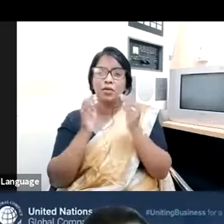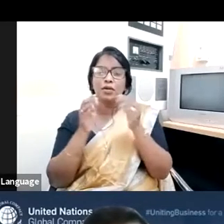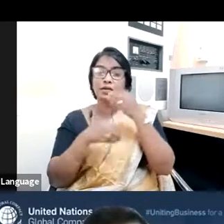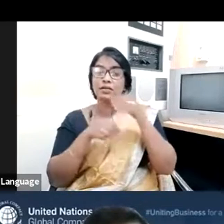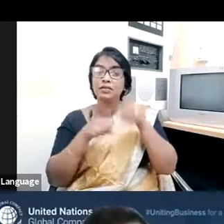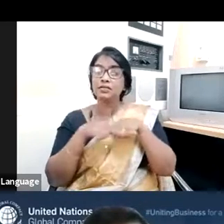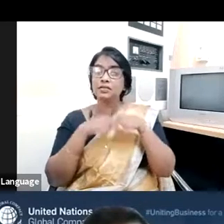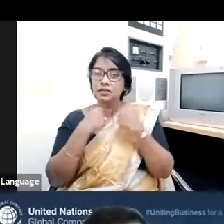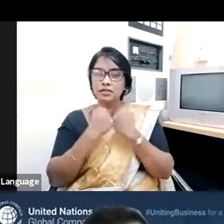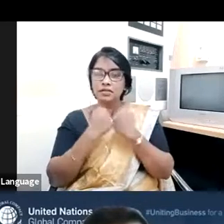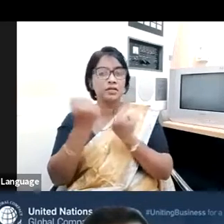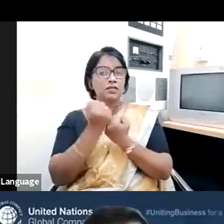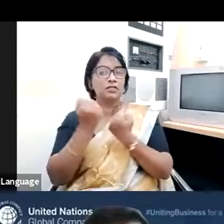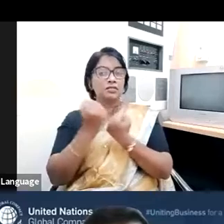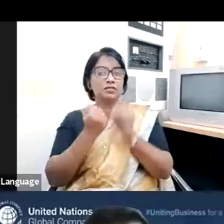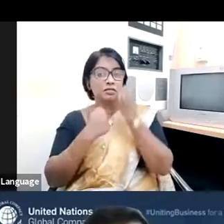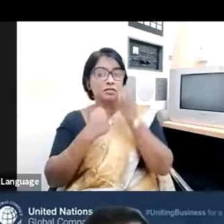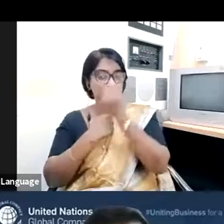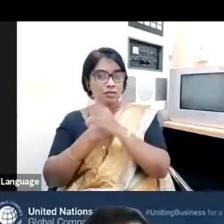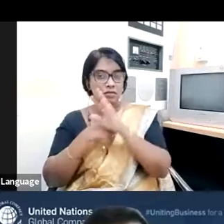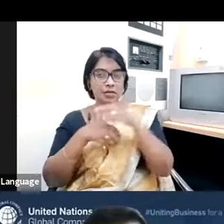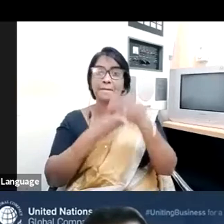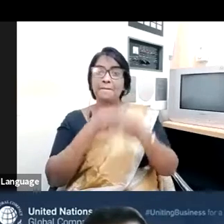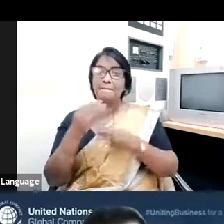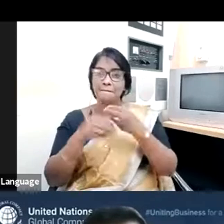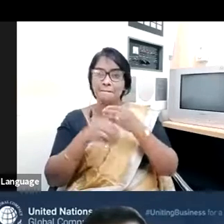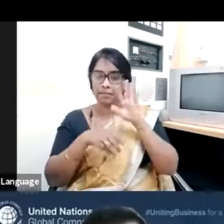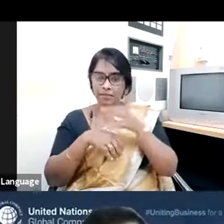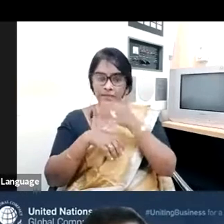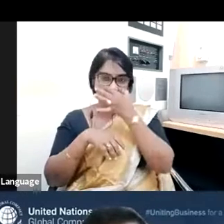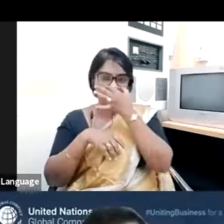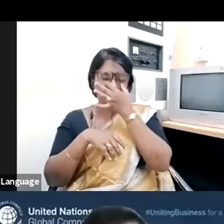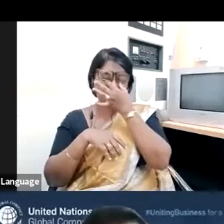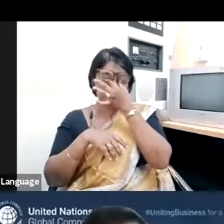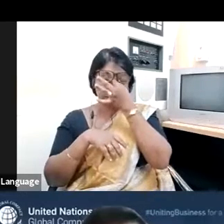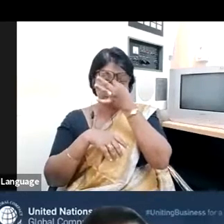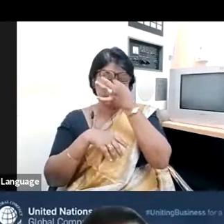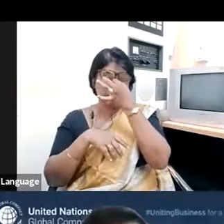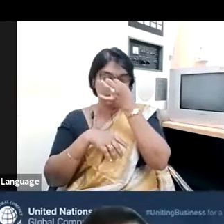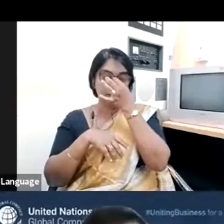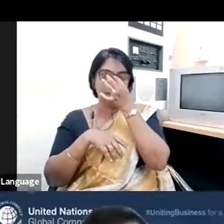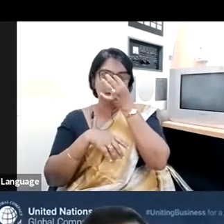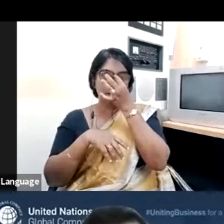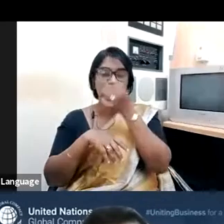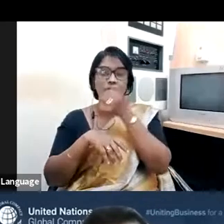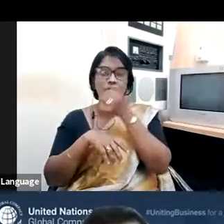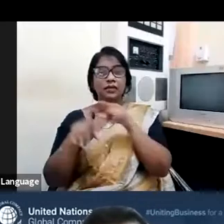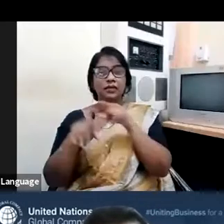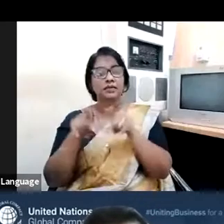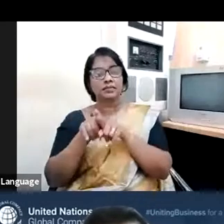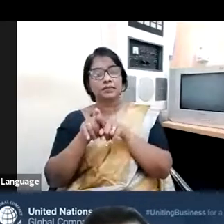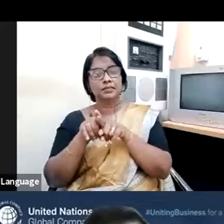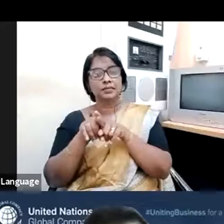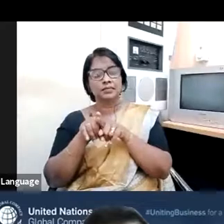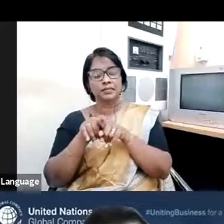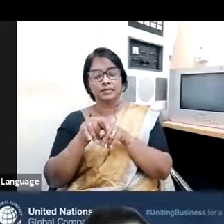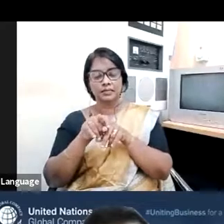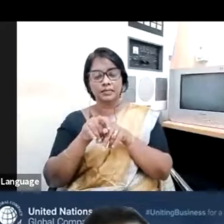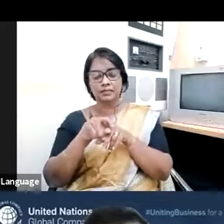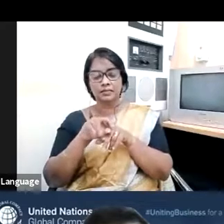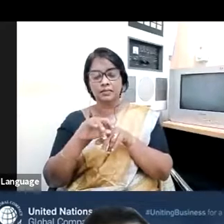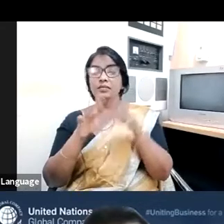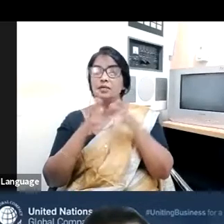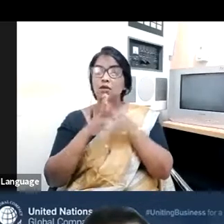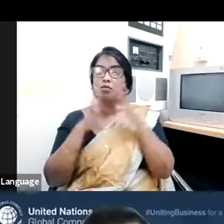be sustainable, and which of course then creates an issue. So good positive trends are being seen, and the Sri Lankan